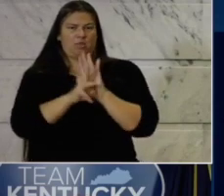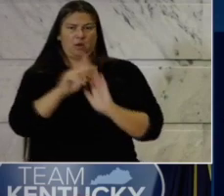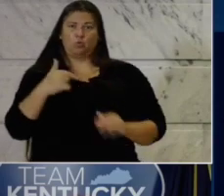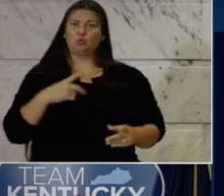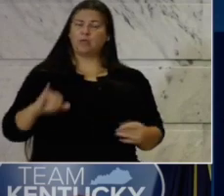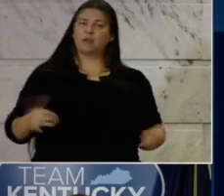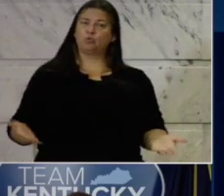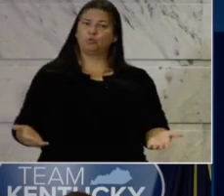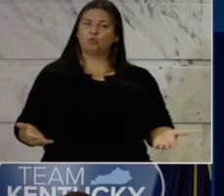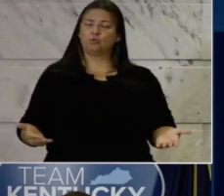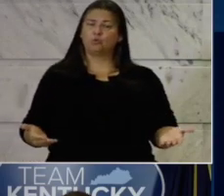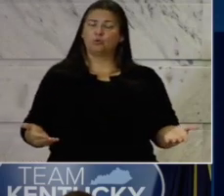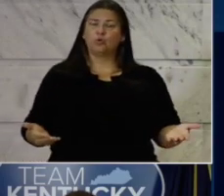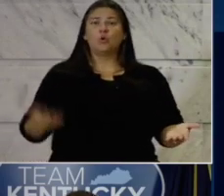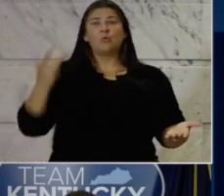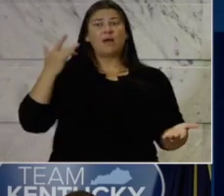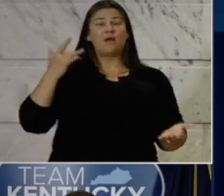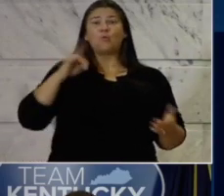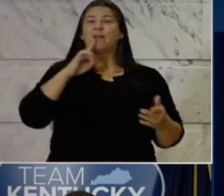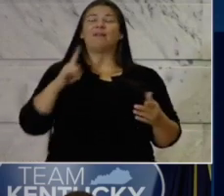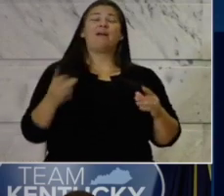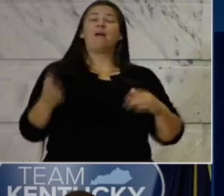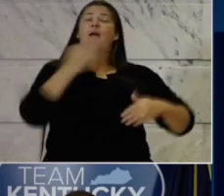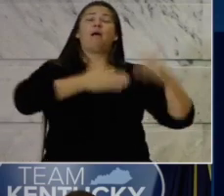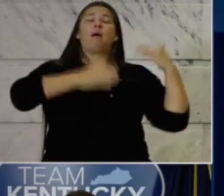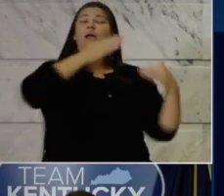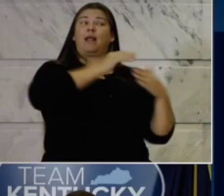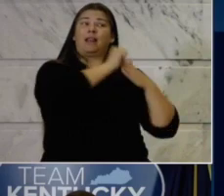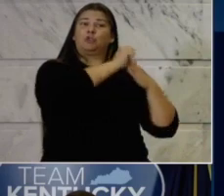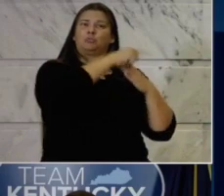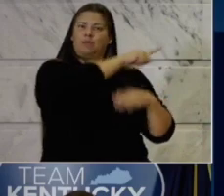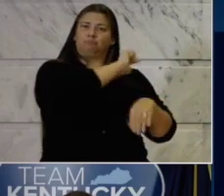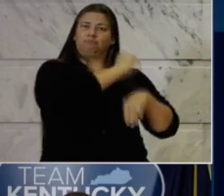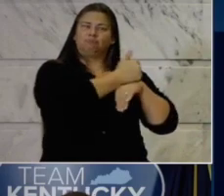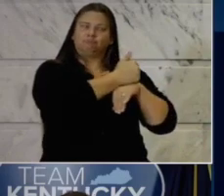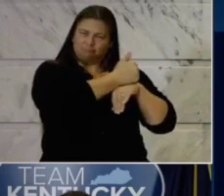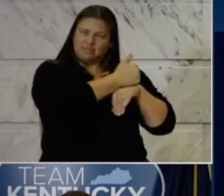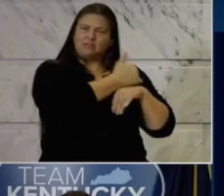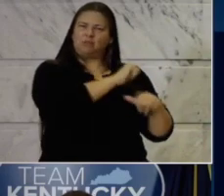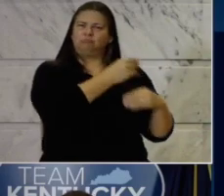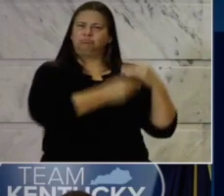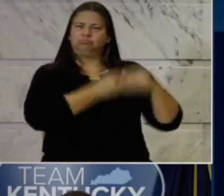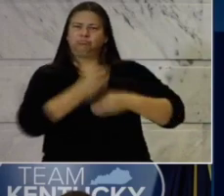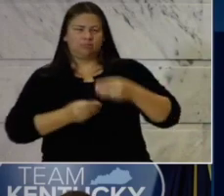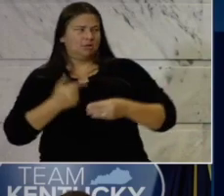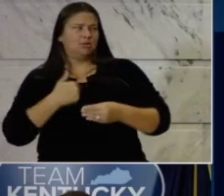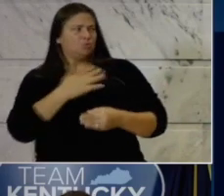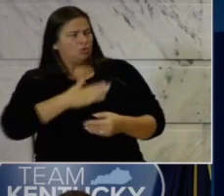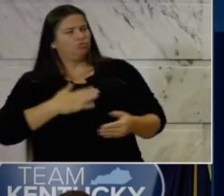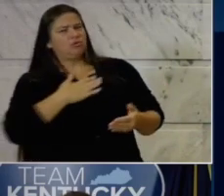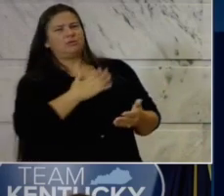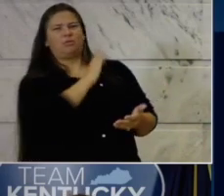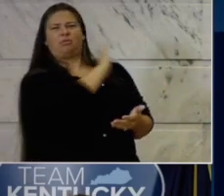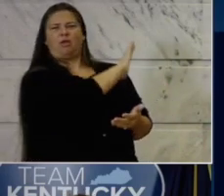also, before presenting today's numbers, announced that the state has extended the last call time to Kentucky bars and restaurants, going